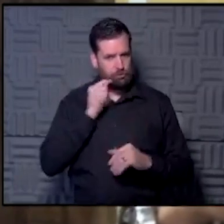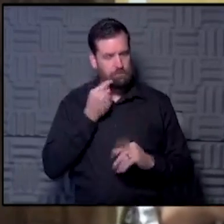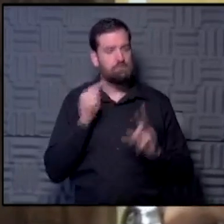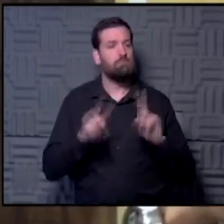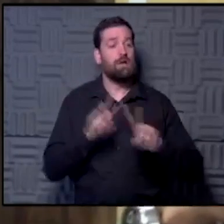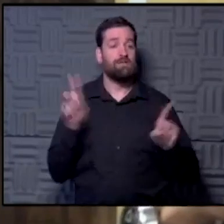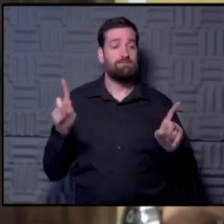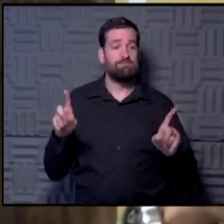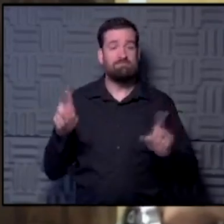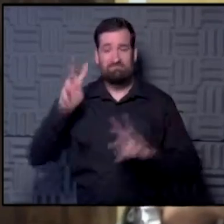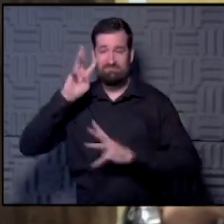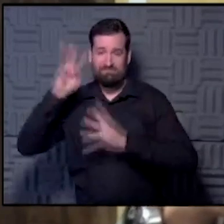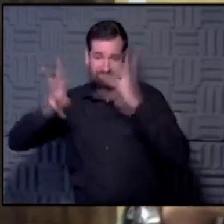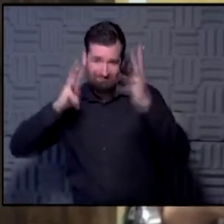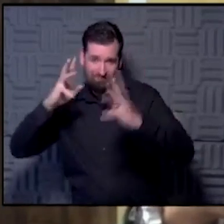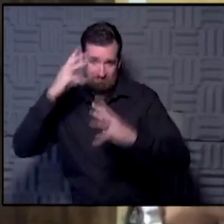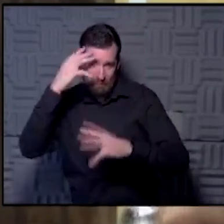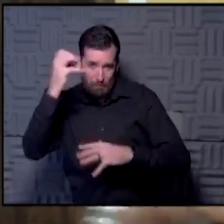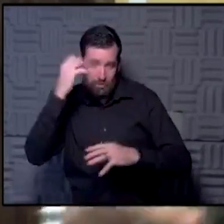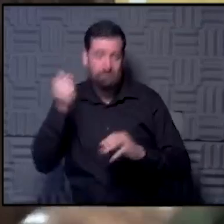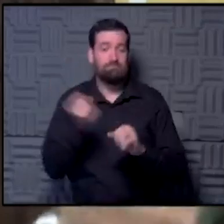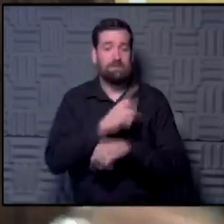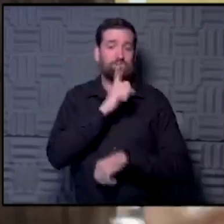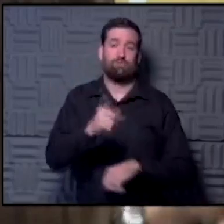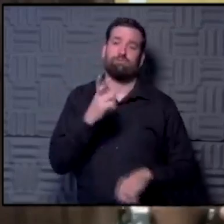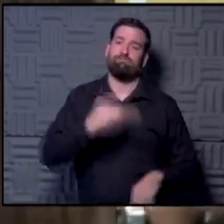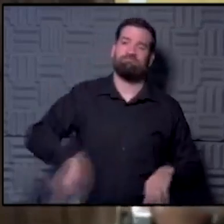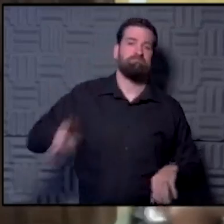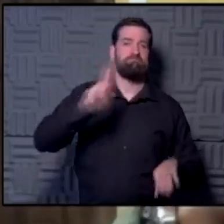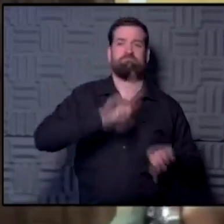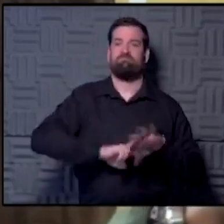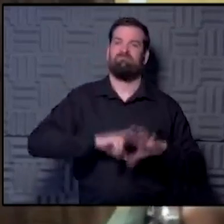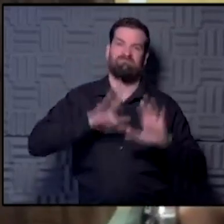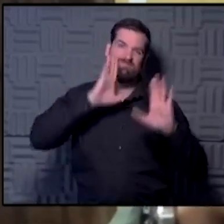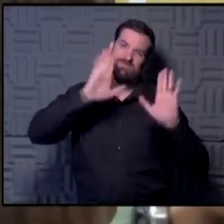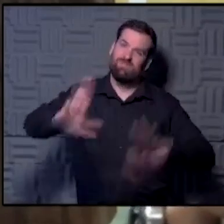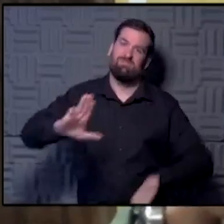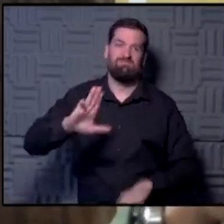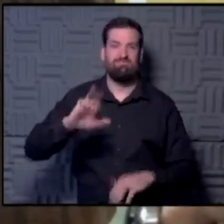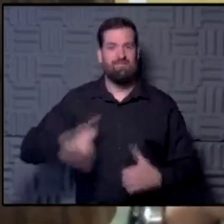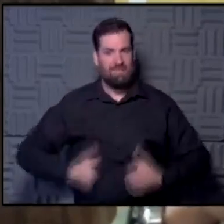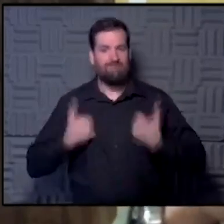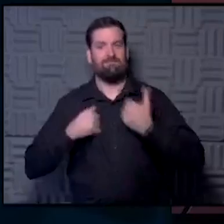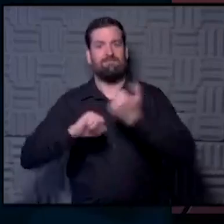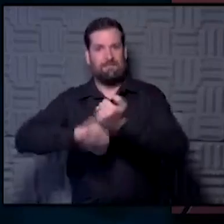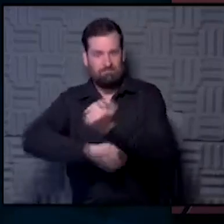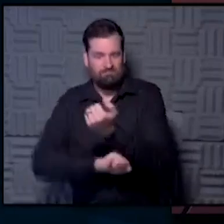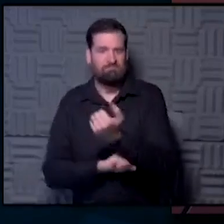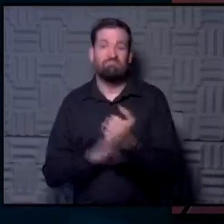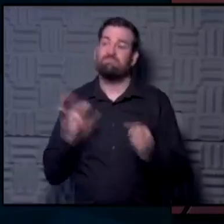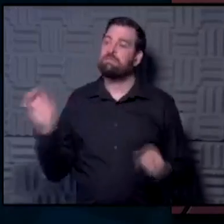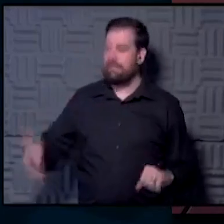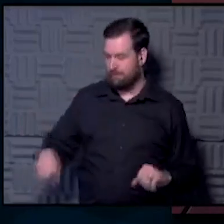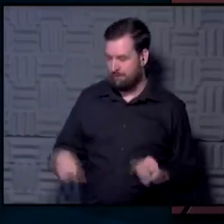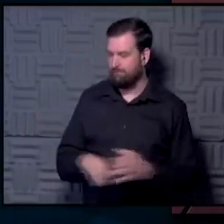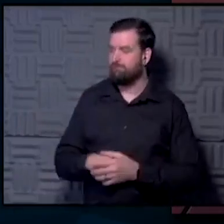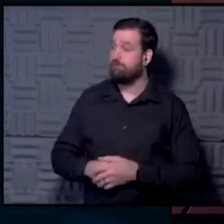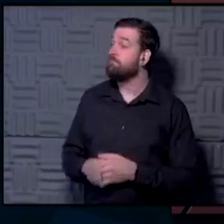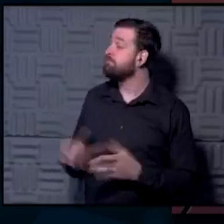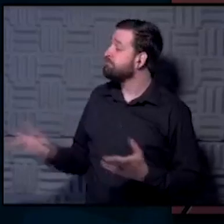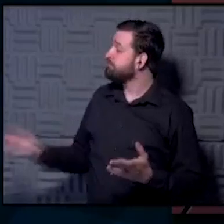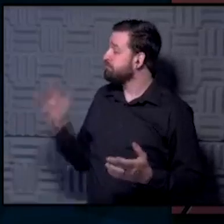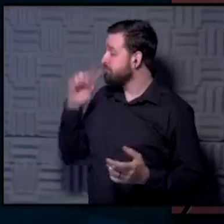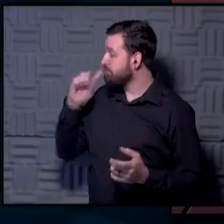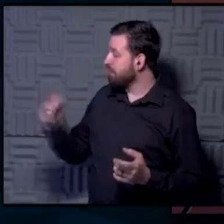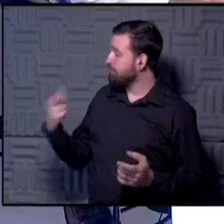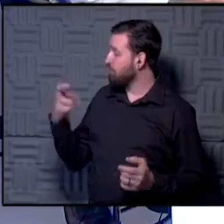take creating memories and making sure that people have a great foundation for life just as serious. So, yes. Yeah. What do you think,